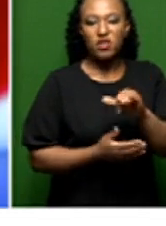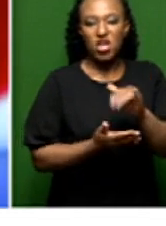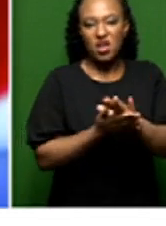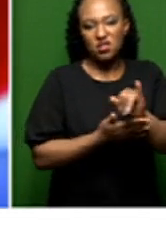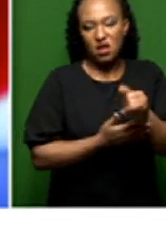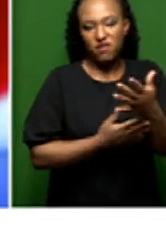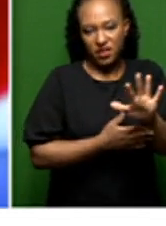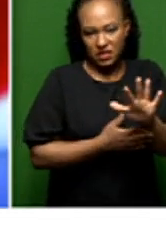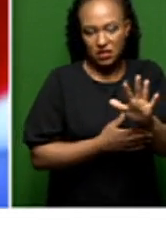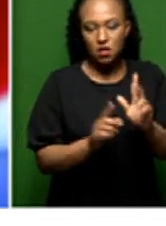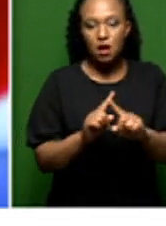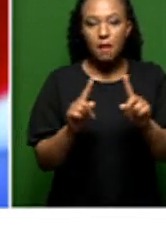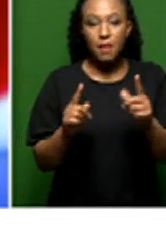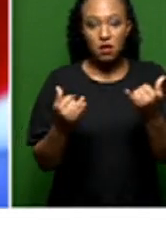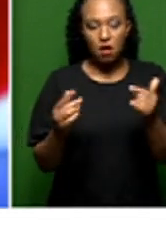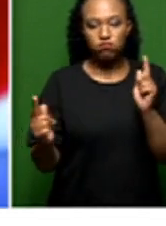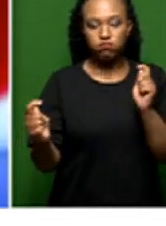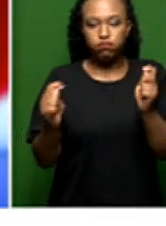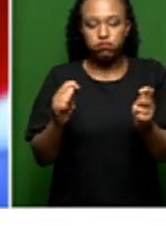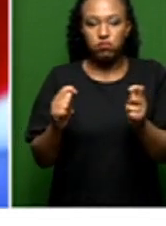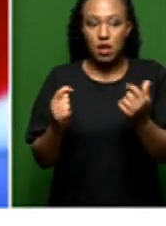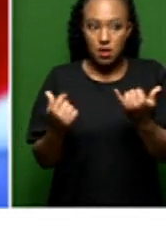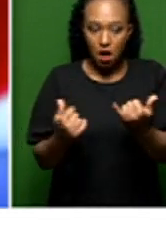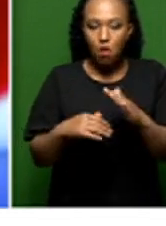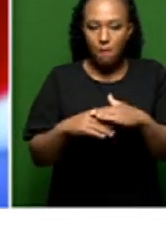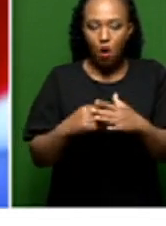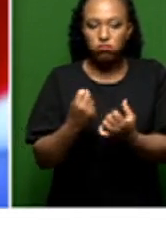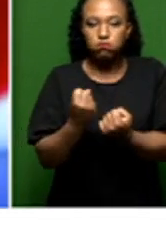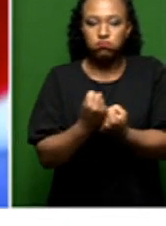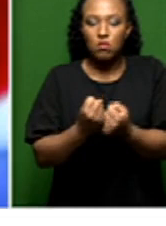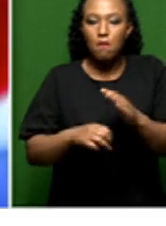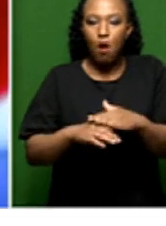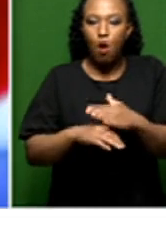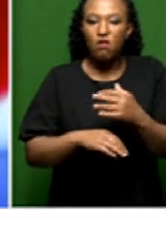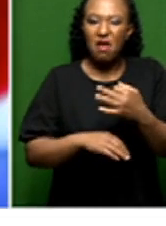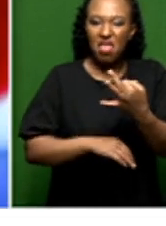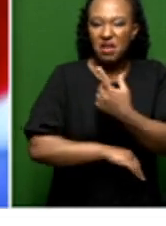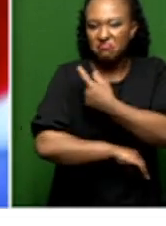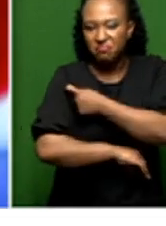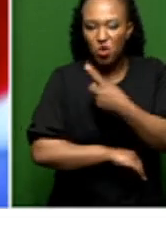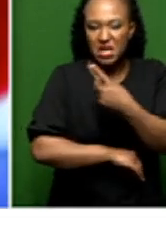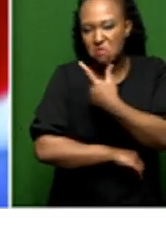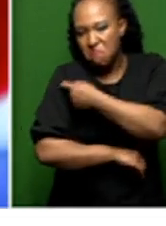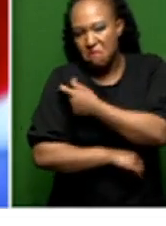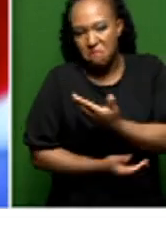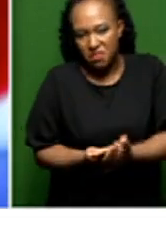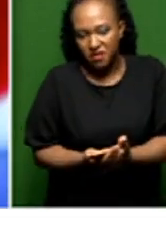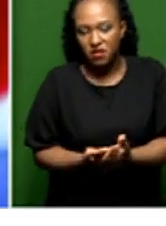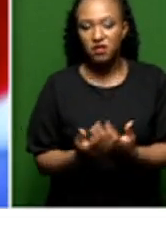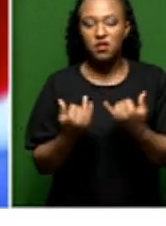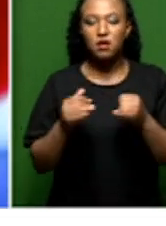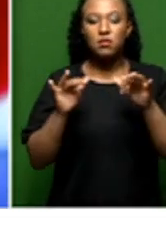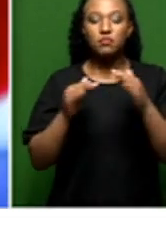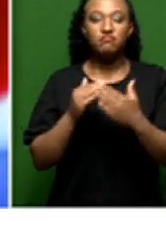J&J. But that definition could change as boosters now enter the equation. And while over 80% of the population 12